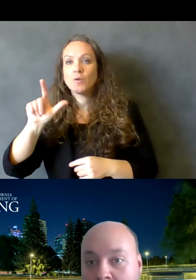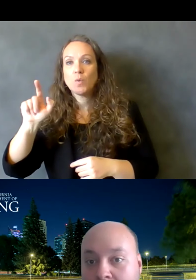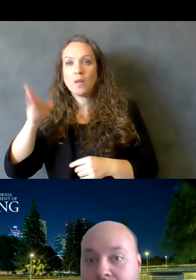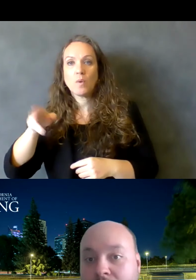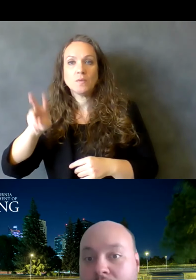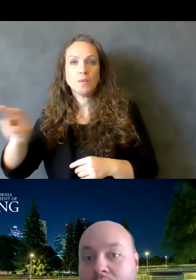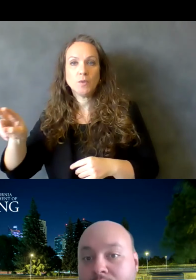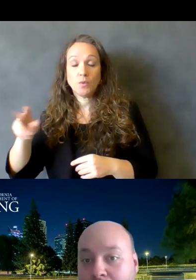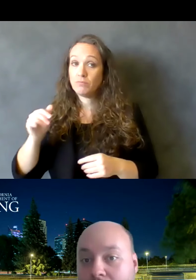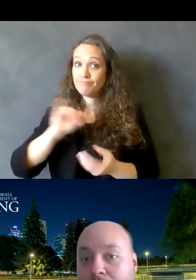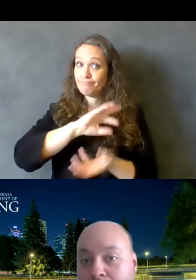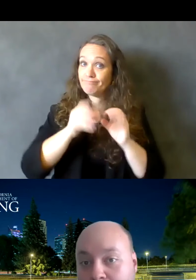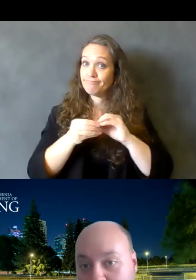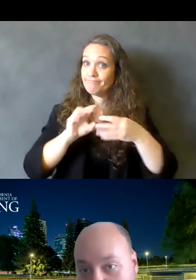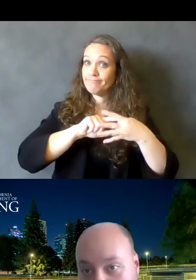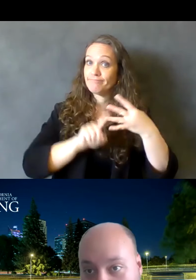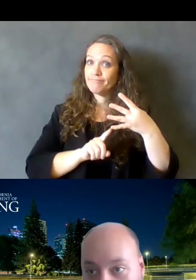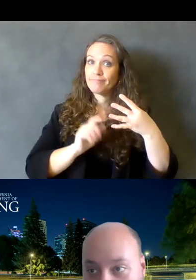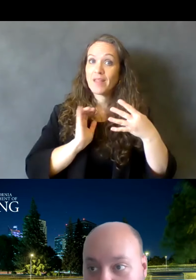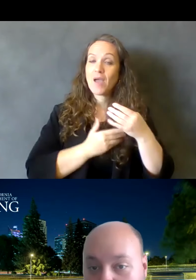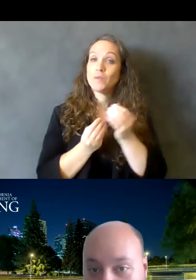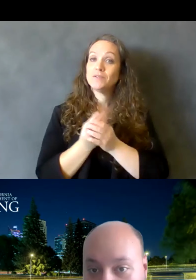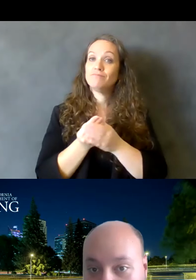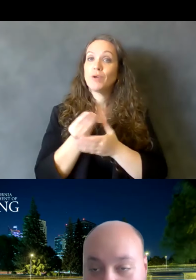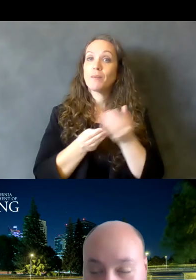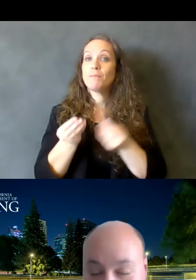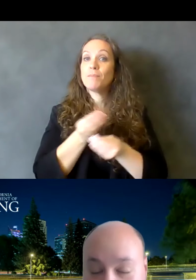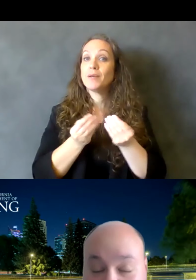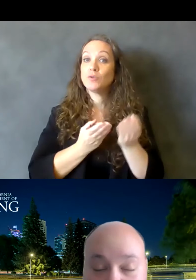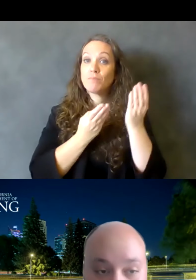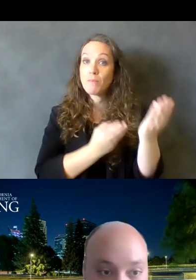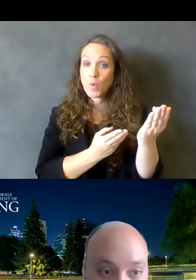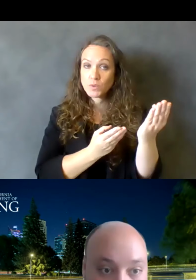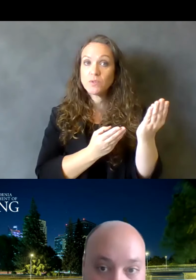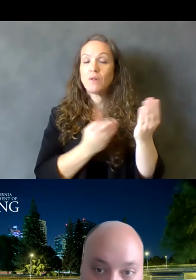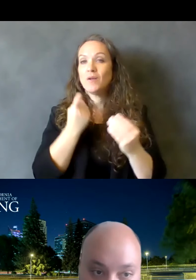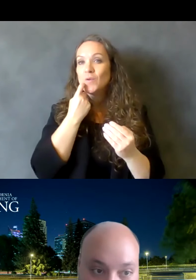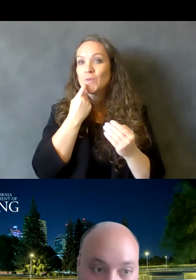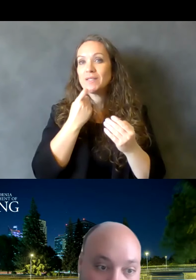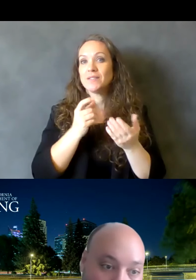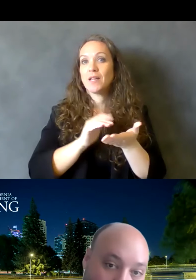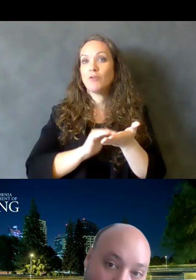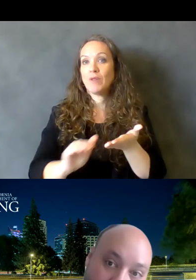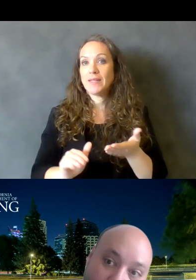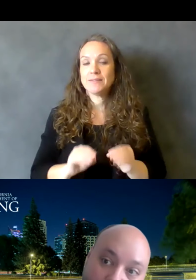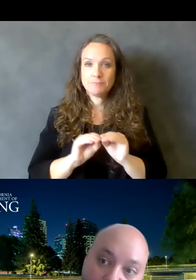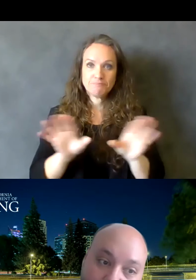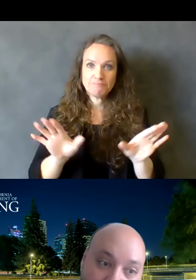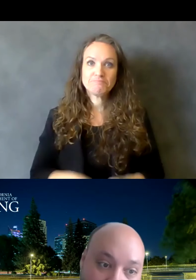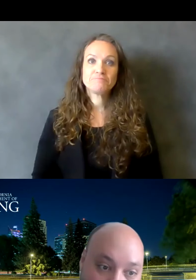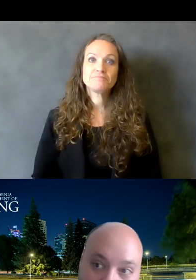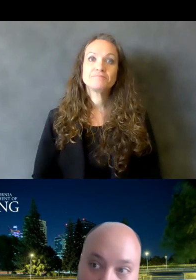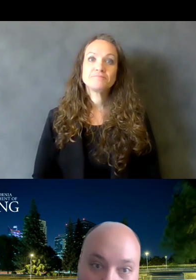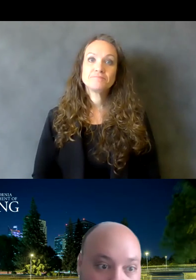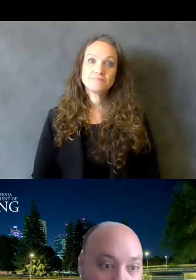overview of the spring budget proposals that were recently released on April 1st. So if we could move